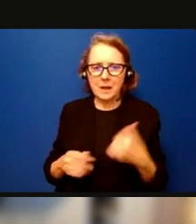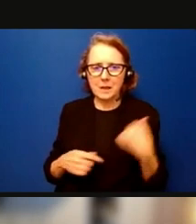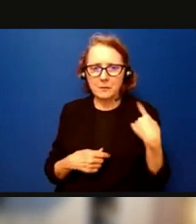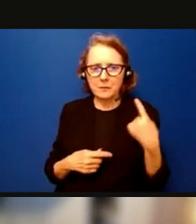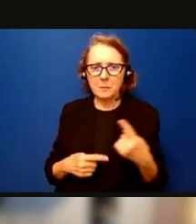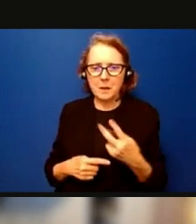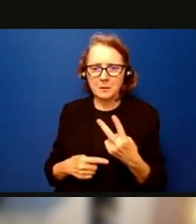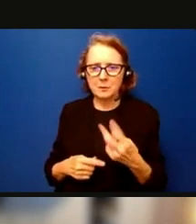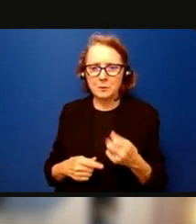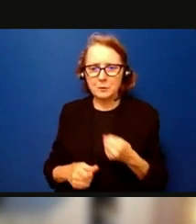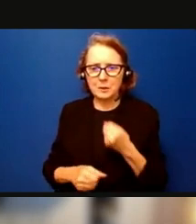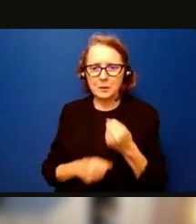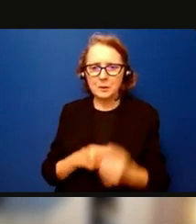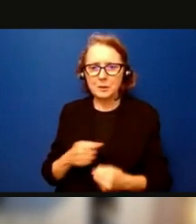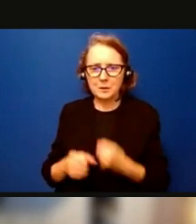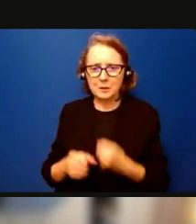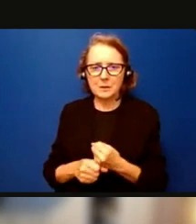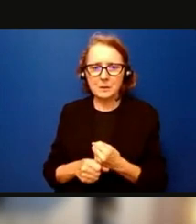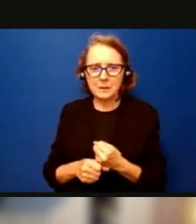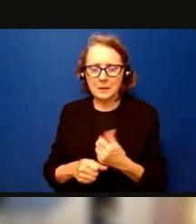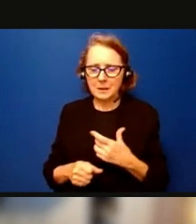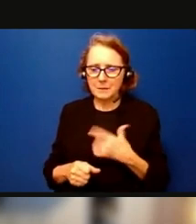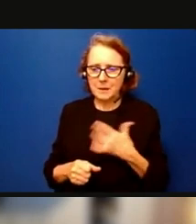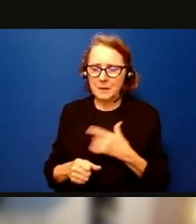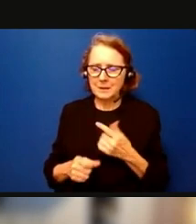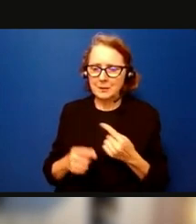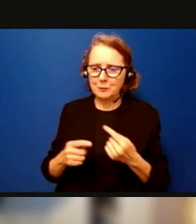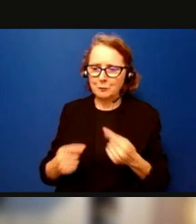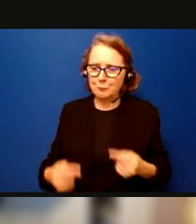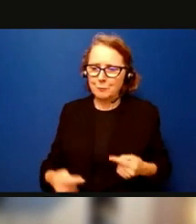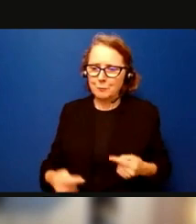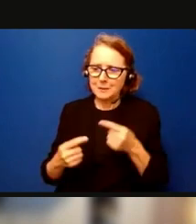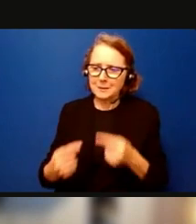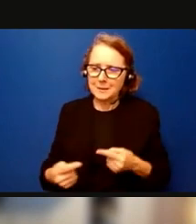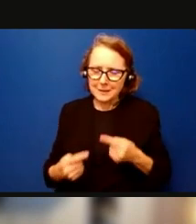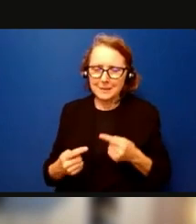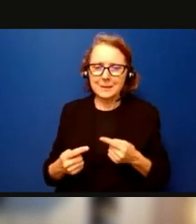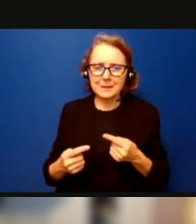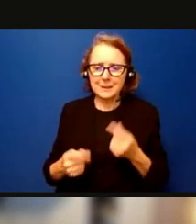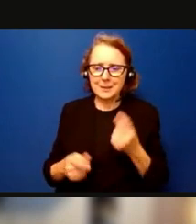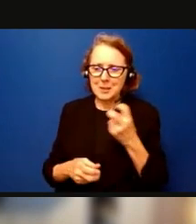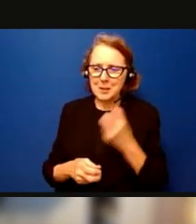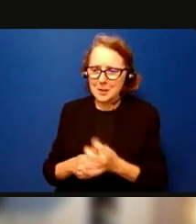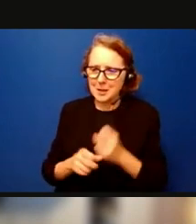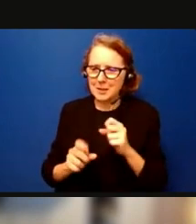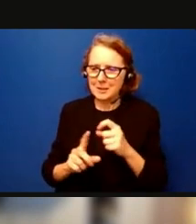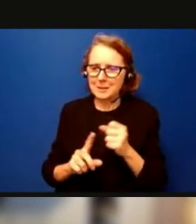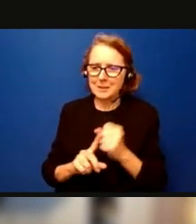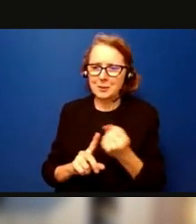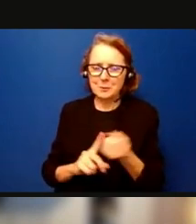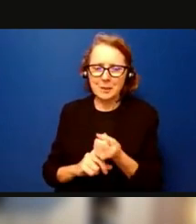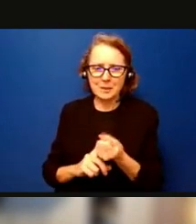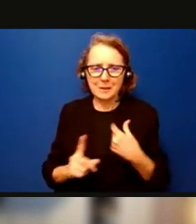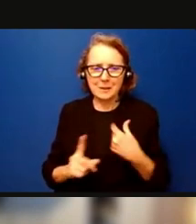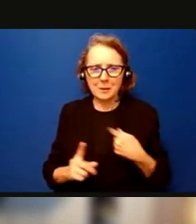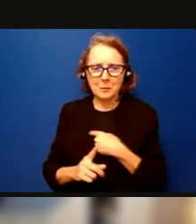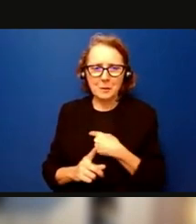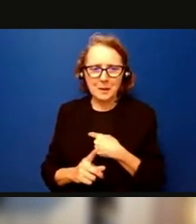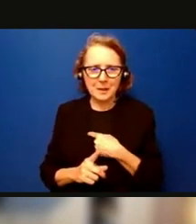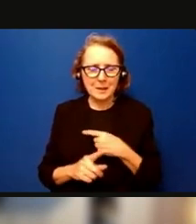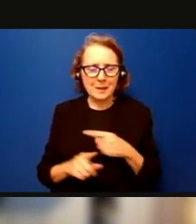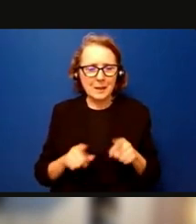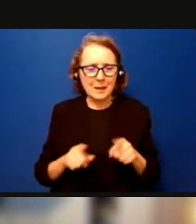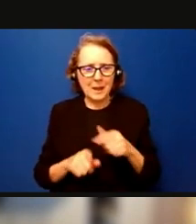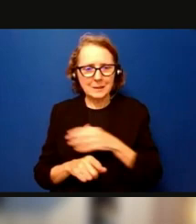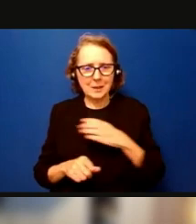2 years that I've been on council, you know, it's been one of those really struggling hard situations that we as counselors are